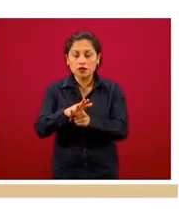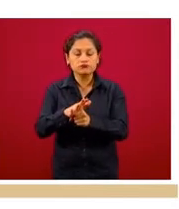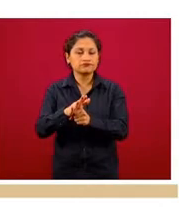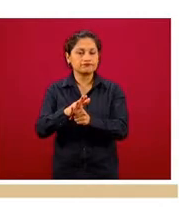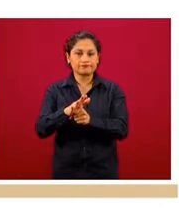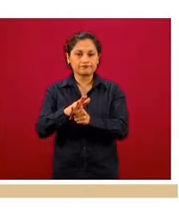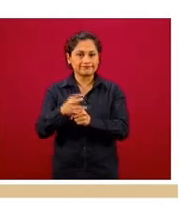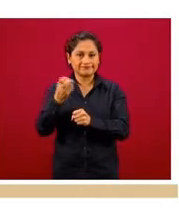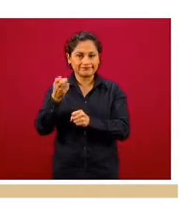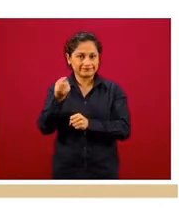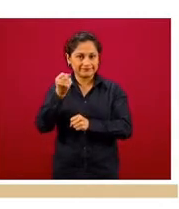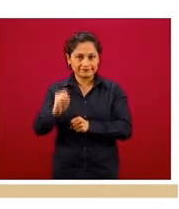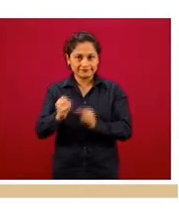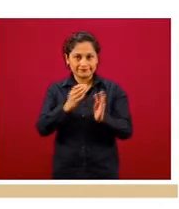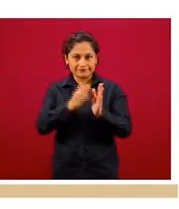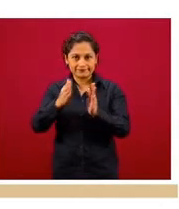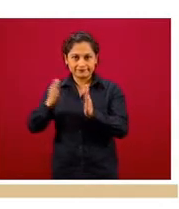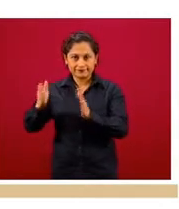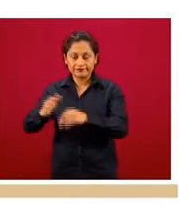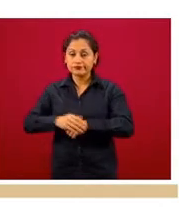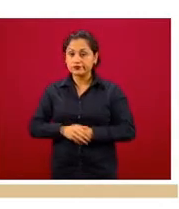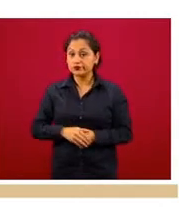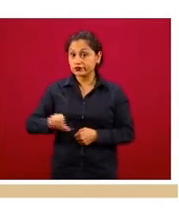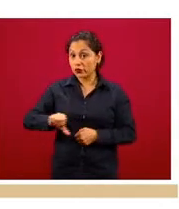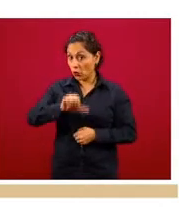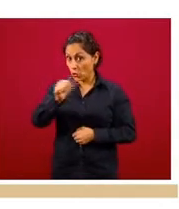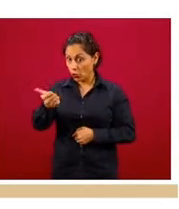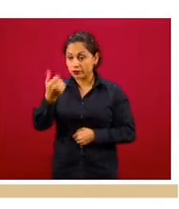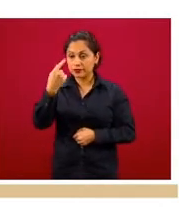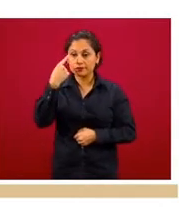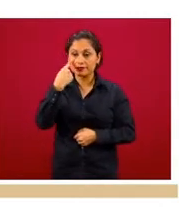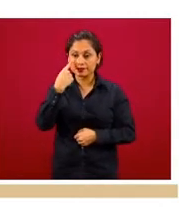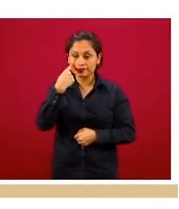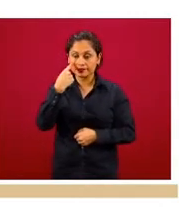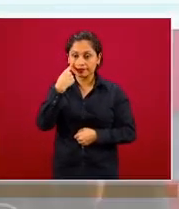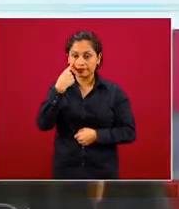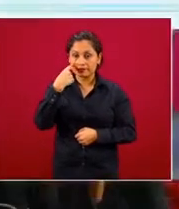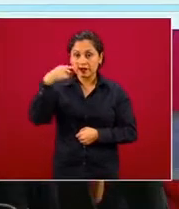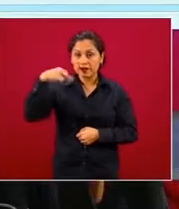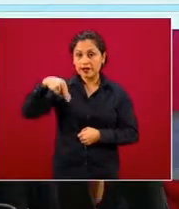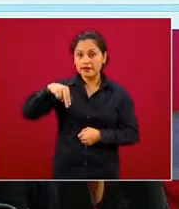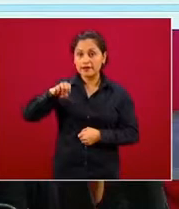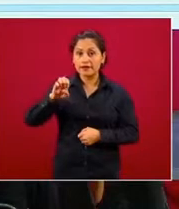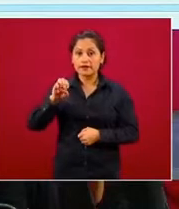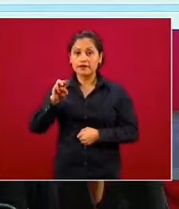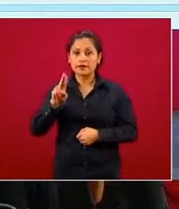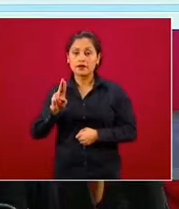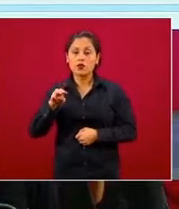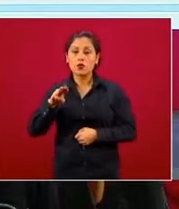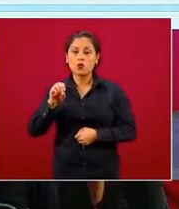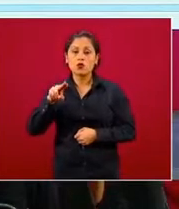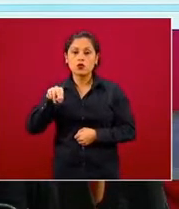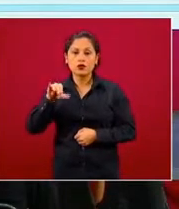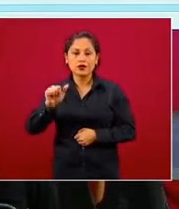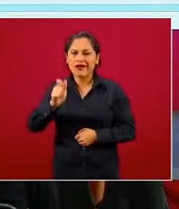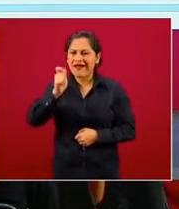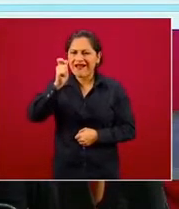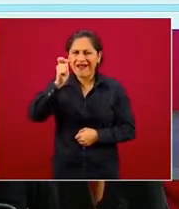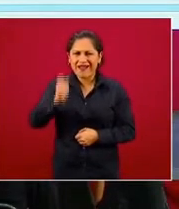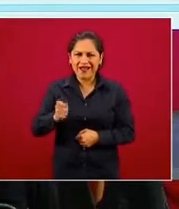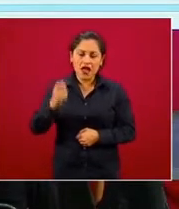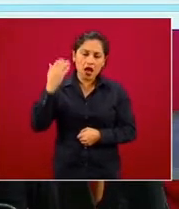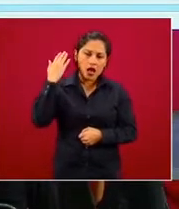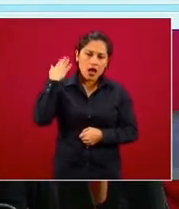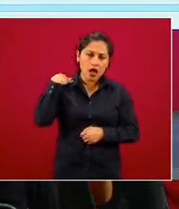that pneumonia is an inflammation of your lungs, normally infectious, and it can be